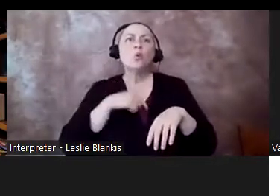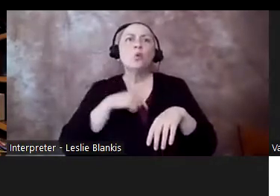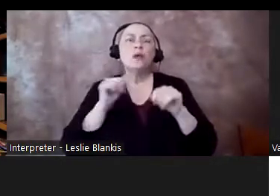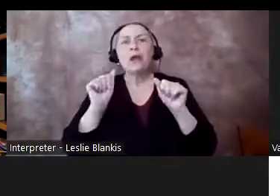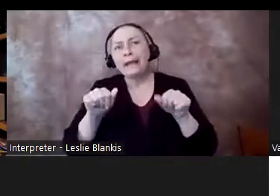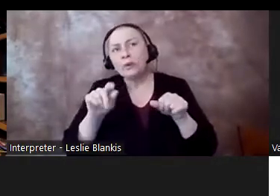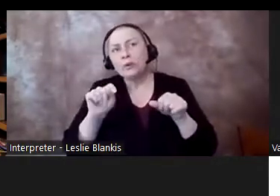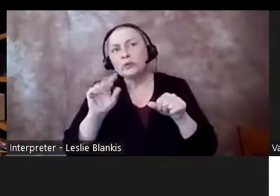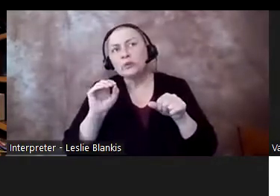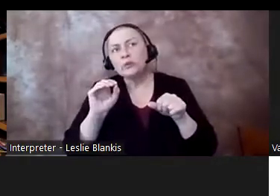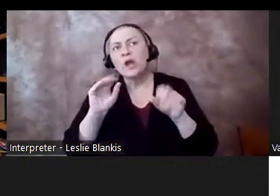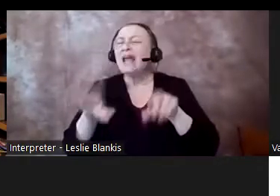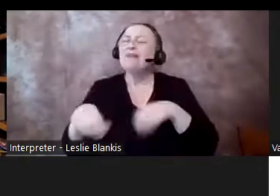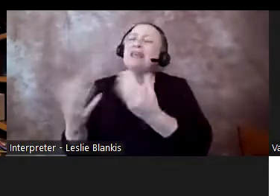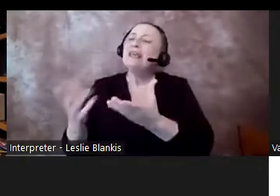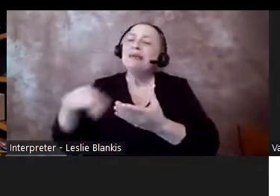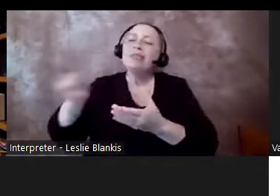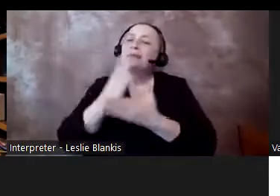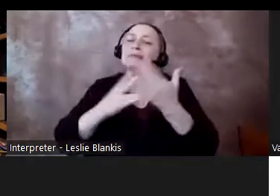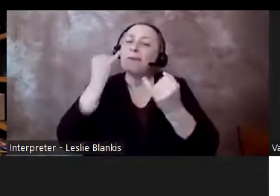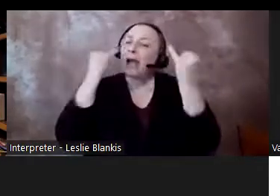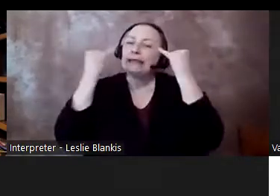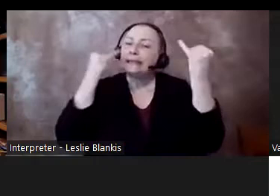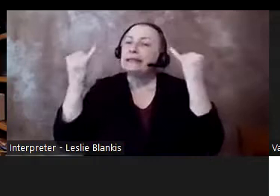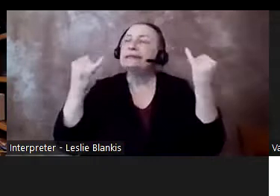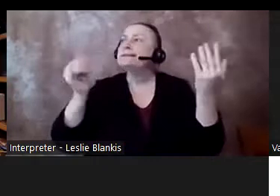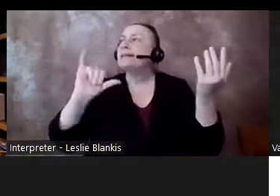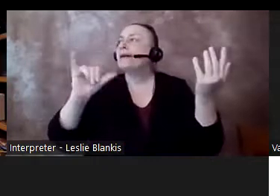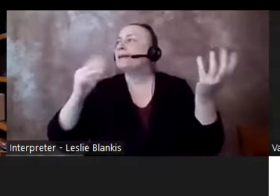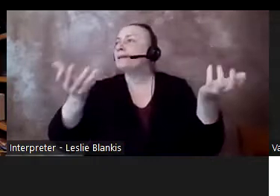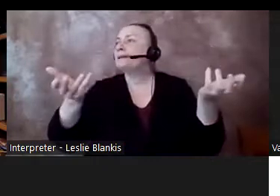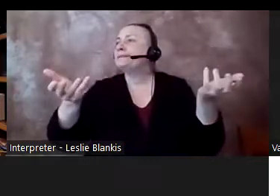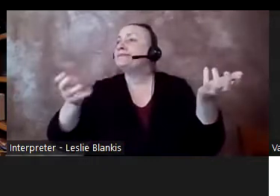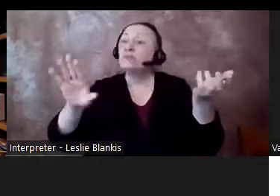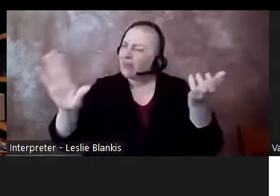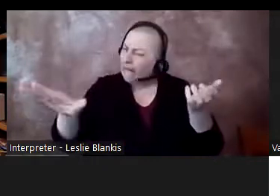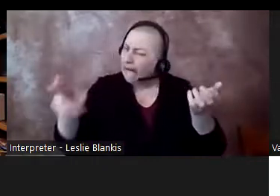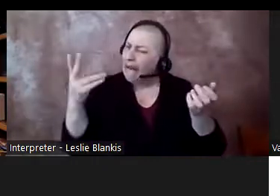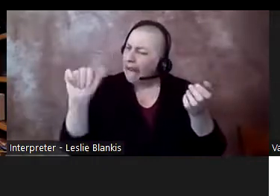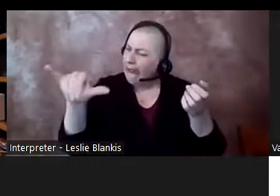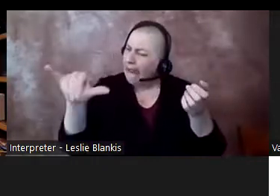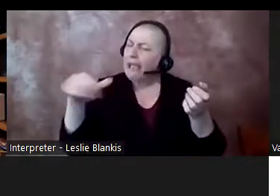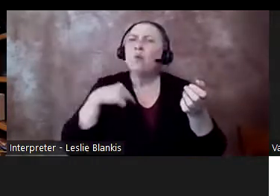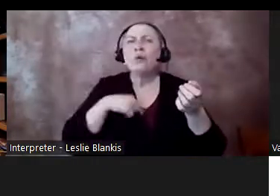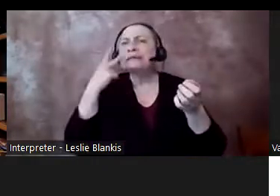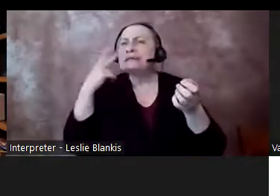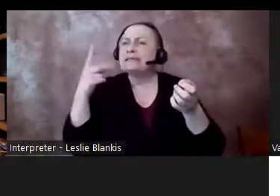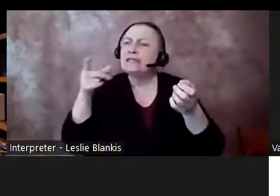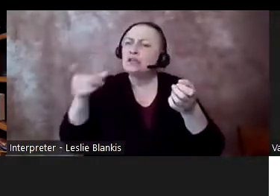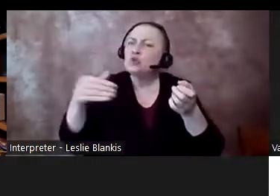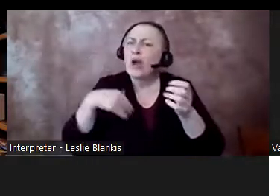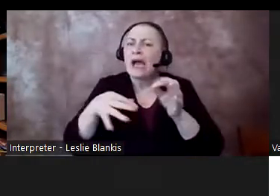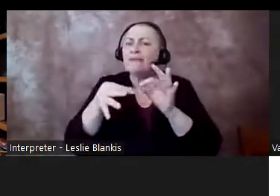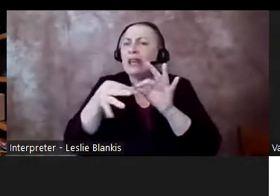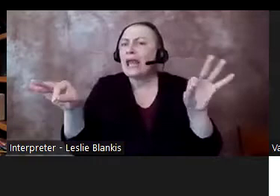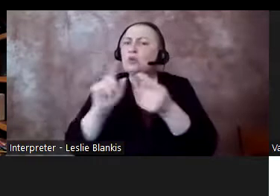to give them some ideas on, hey, we see you have a